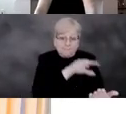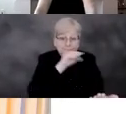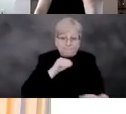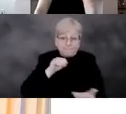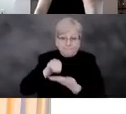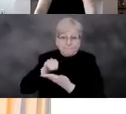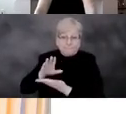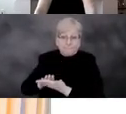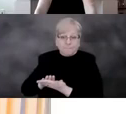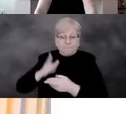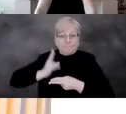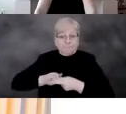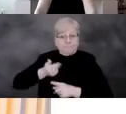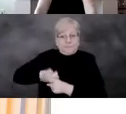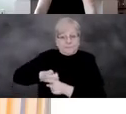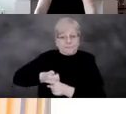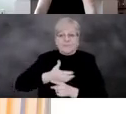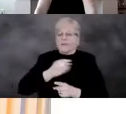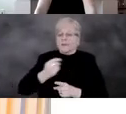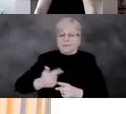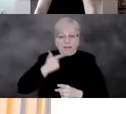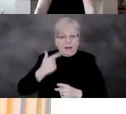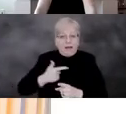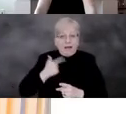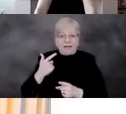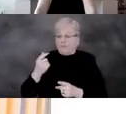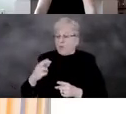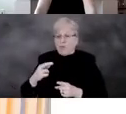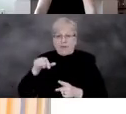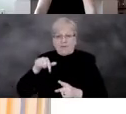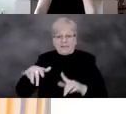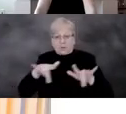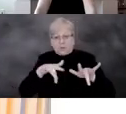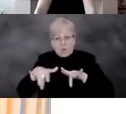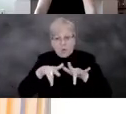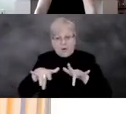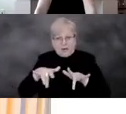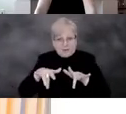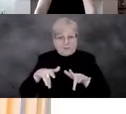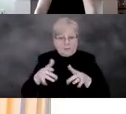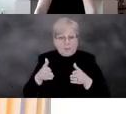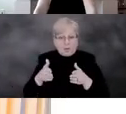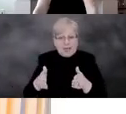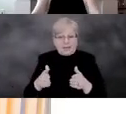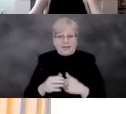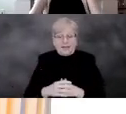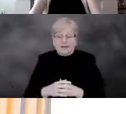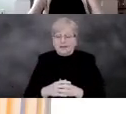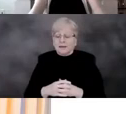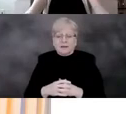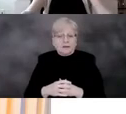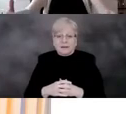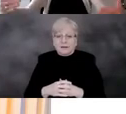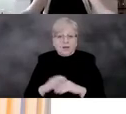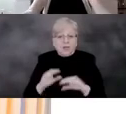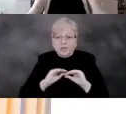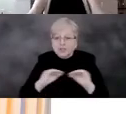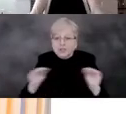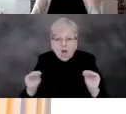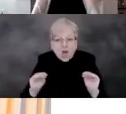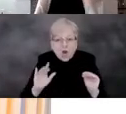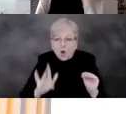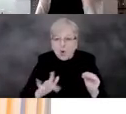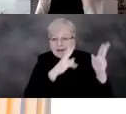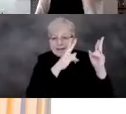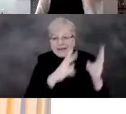modalities or in this recorded modality, uh, uh, there is no downloading capacity